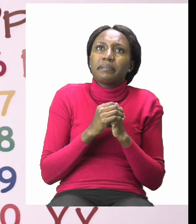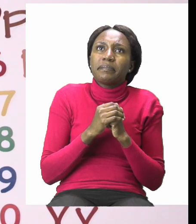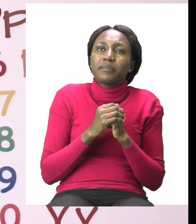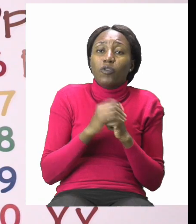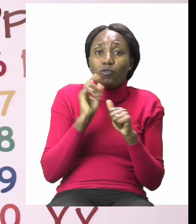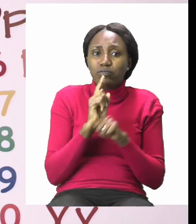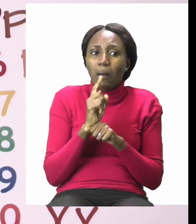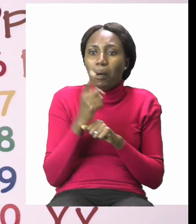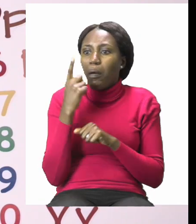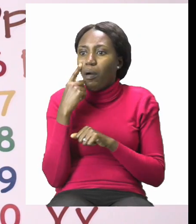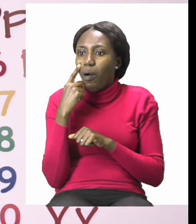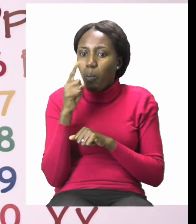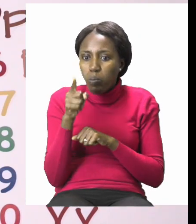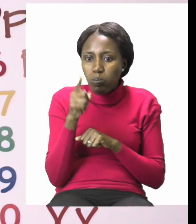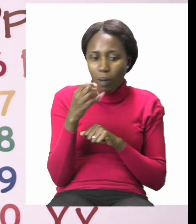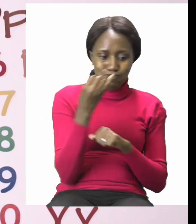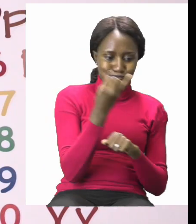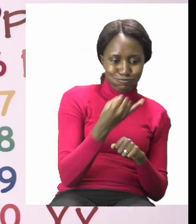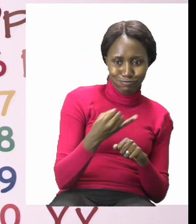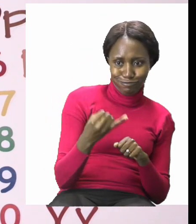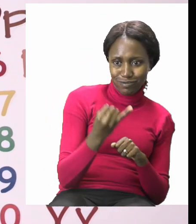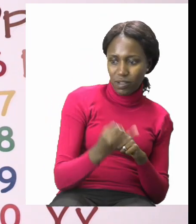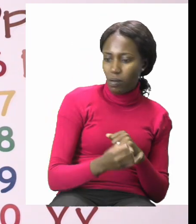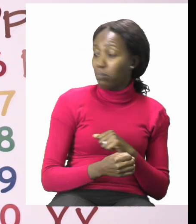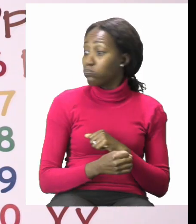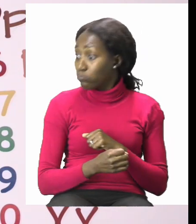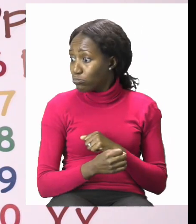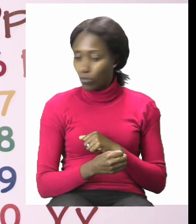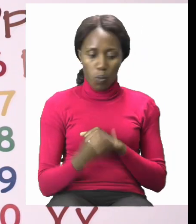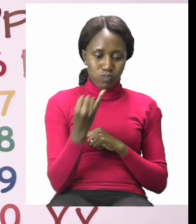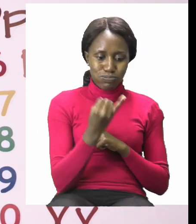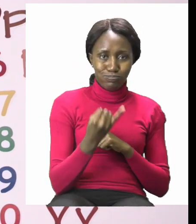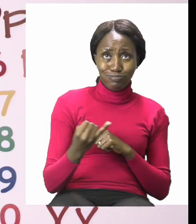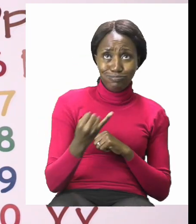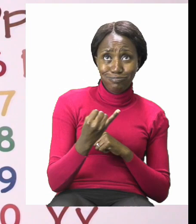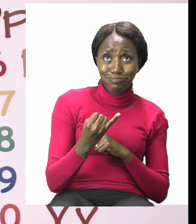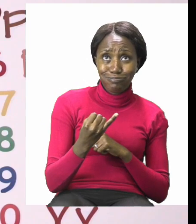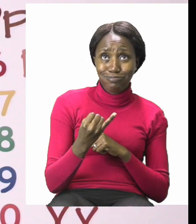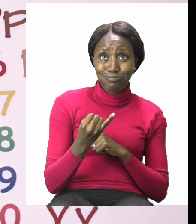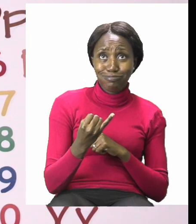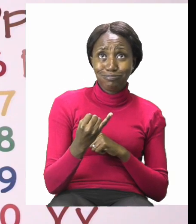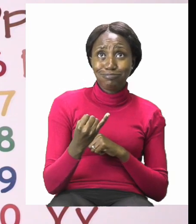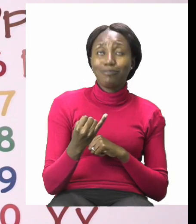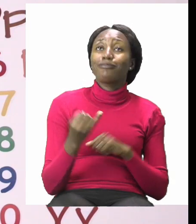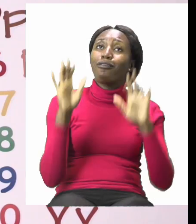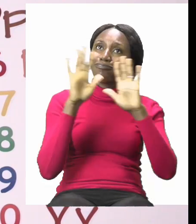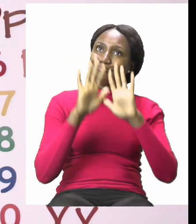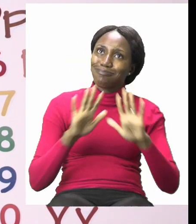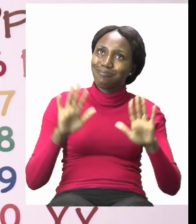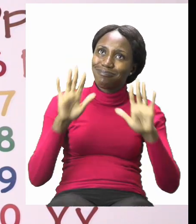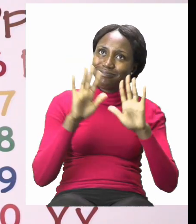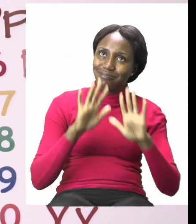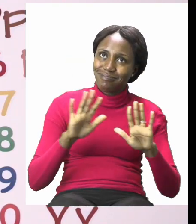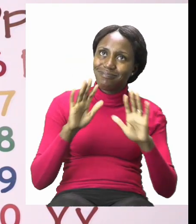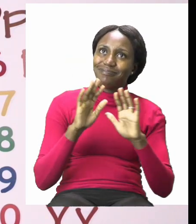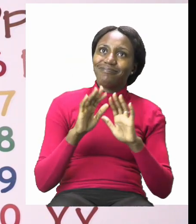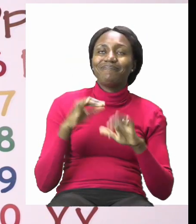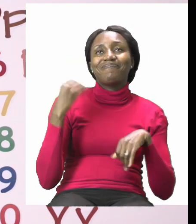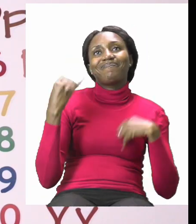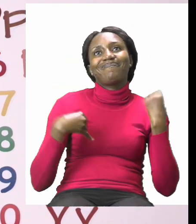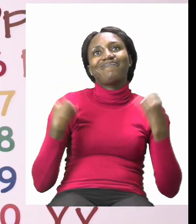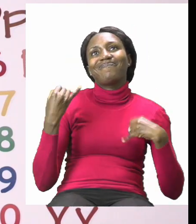these things and then try to draw them. When you're done, please color as well. Have fun with the